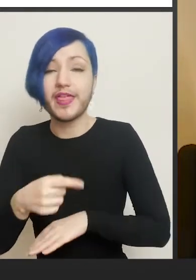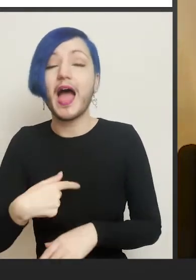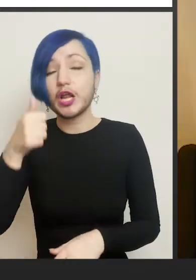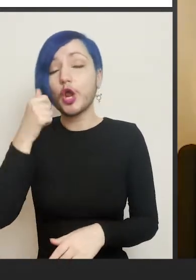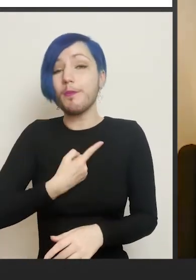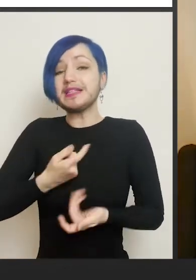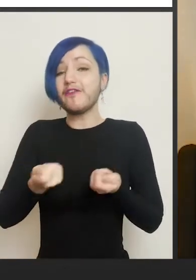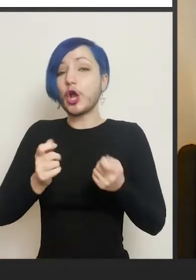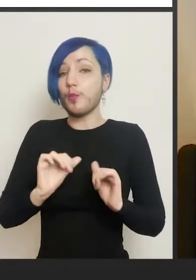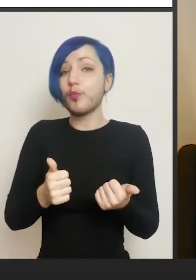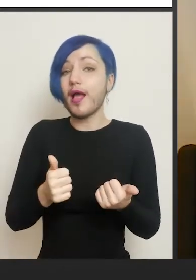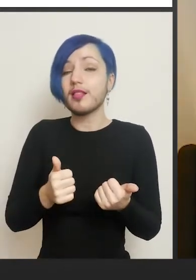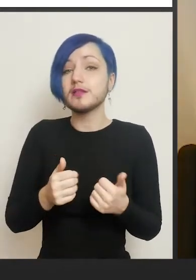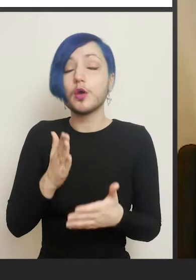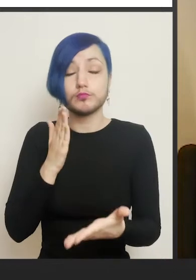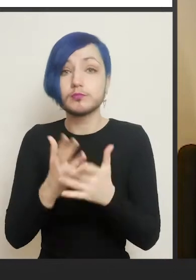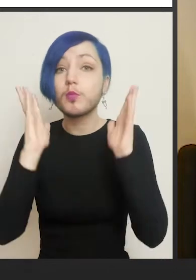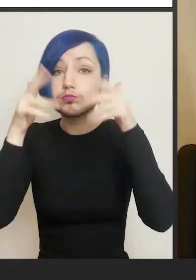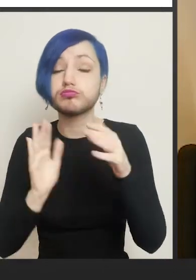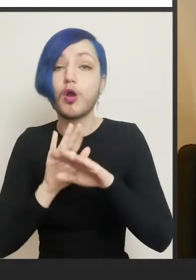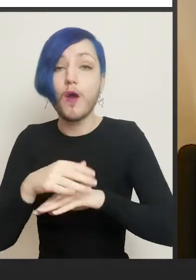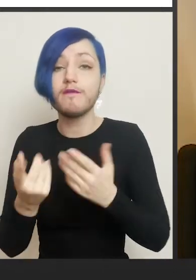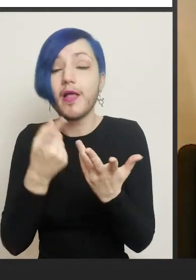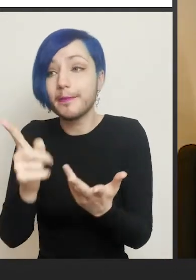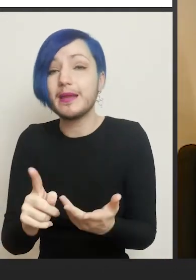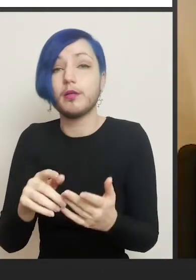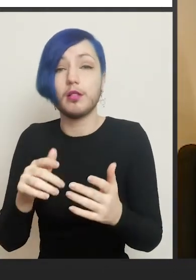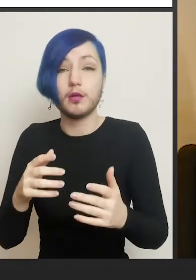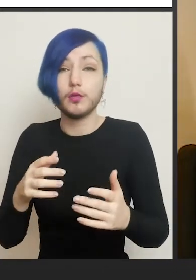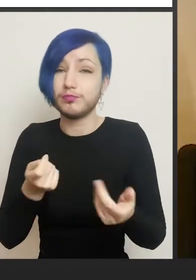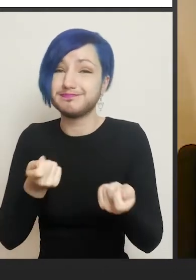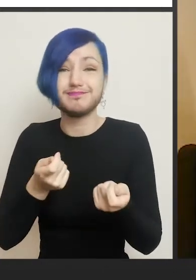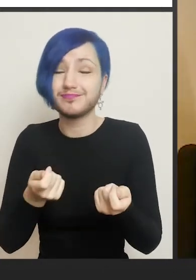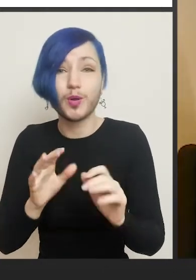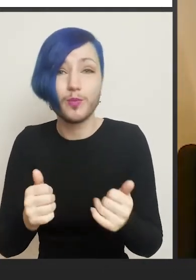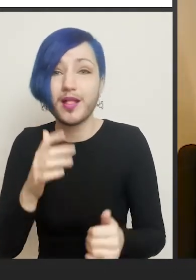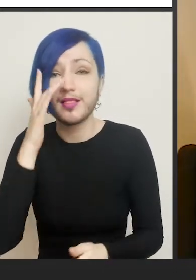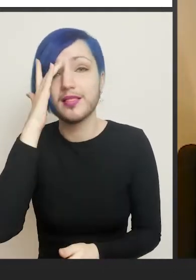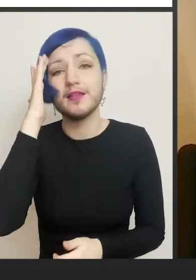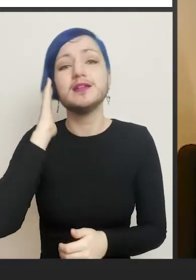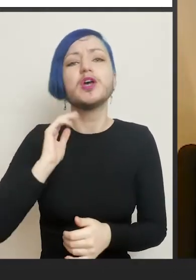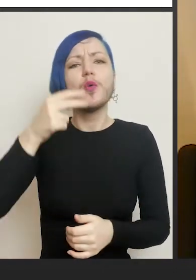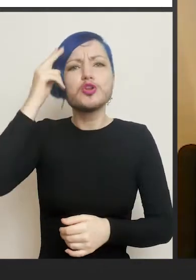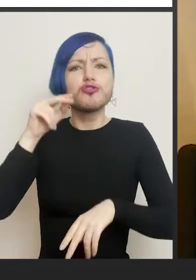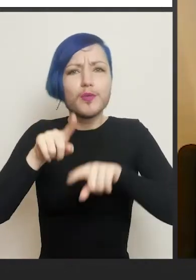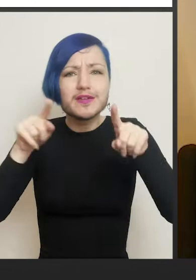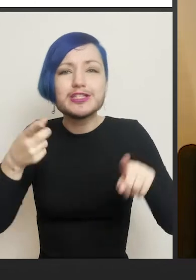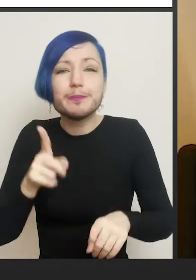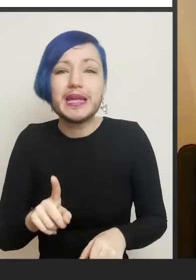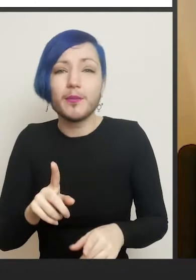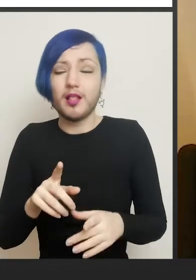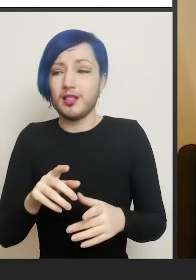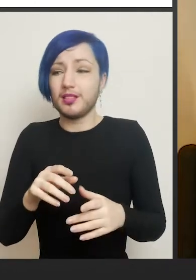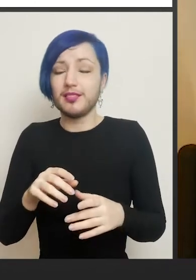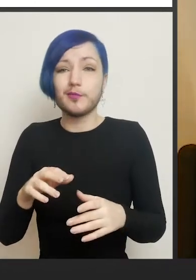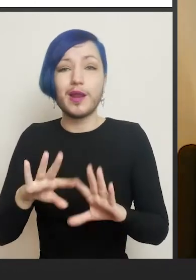better than a lot of people do. I'm really, really worried about how neurodivergent people are going to cope when things start